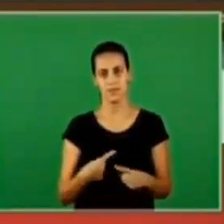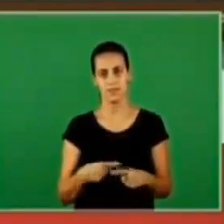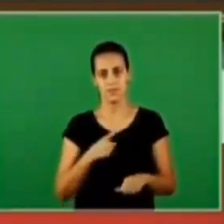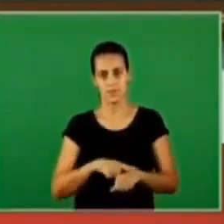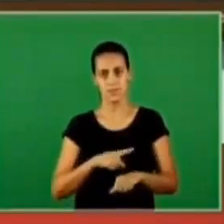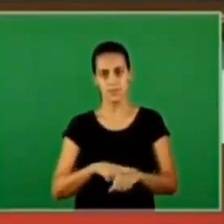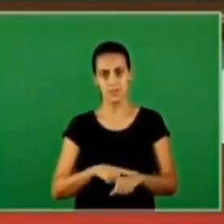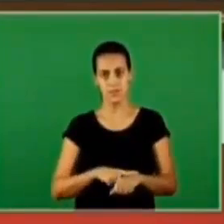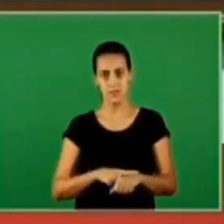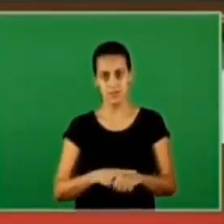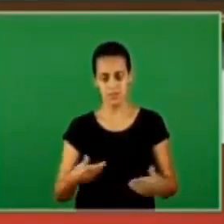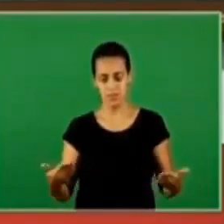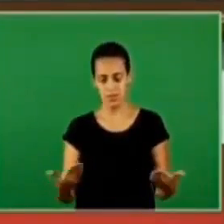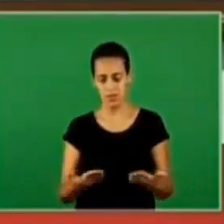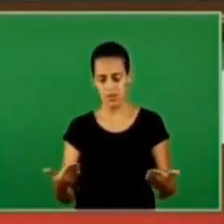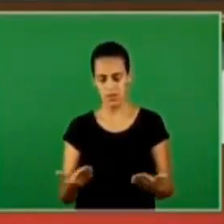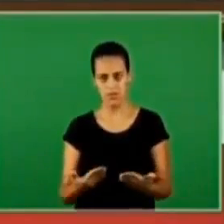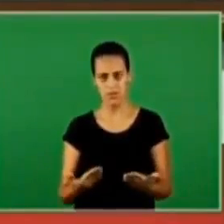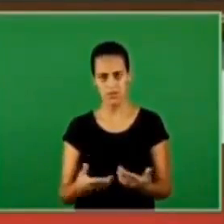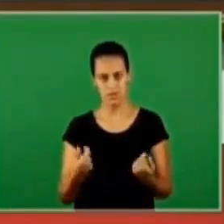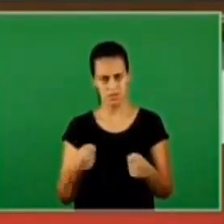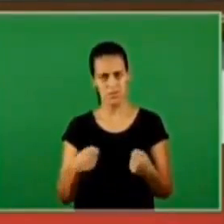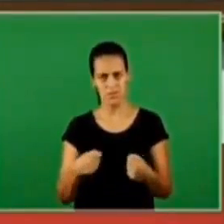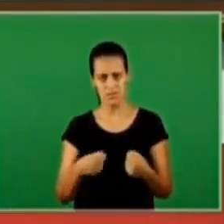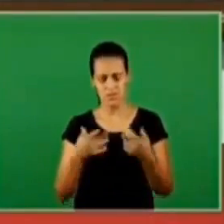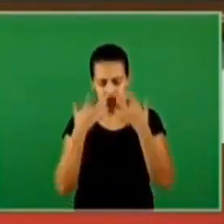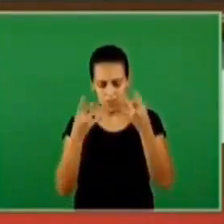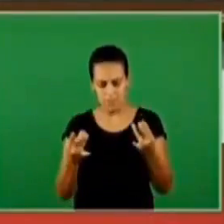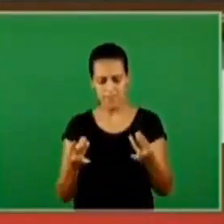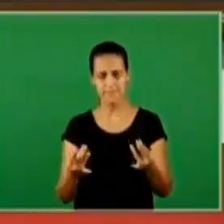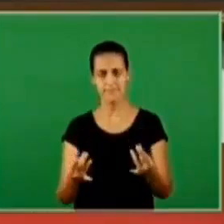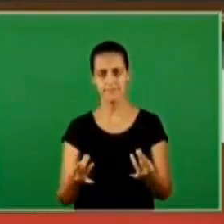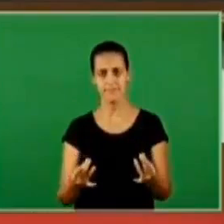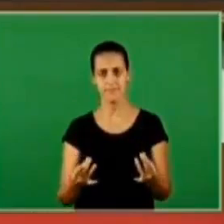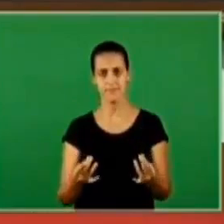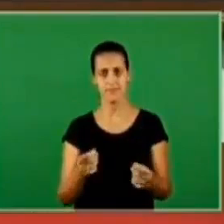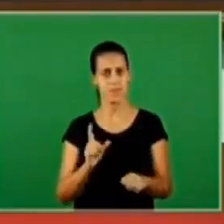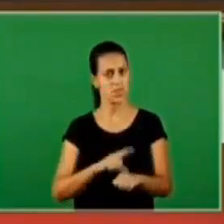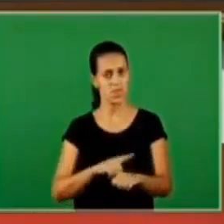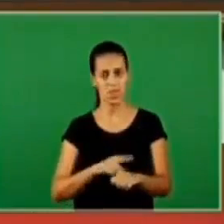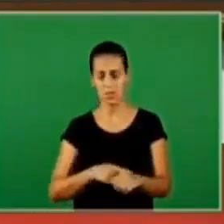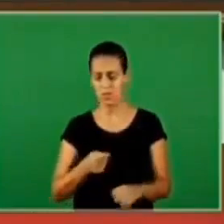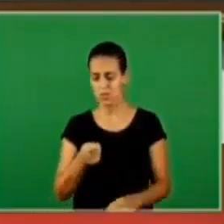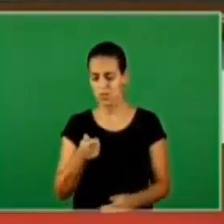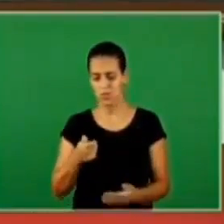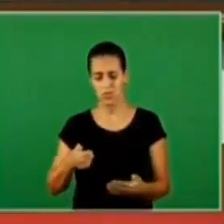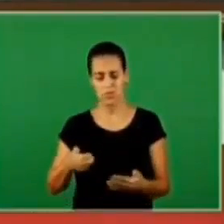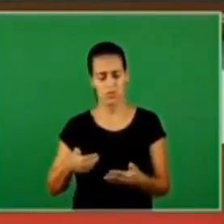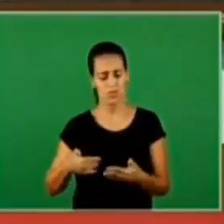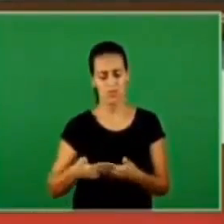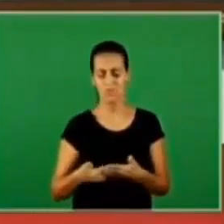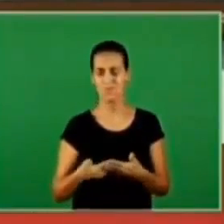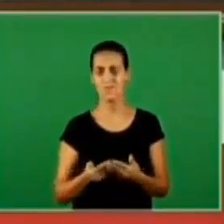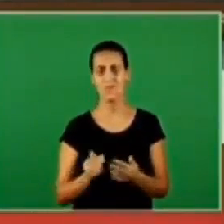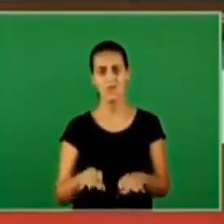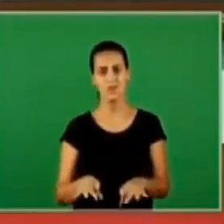which is the moment in which the church is living. We are in a walk. The time is already finished.